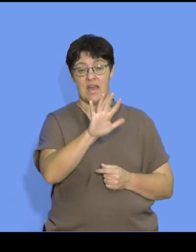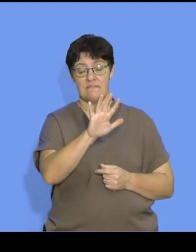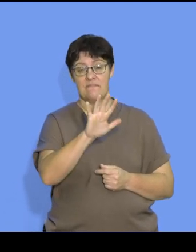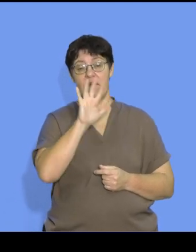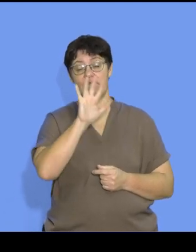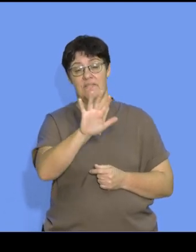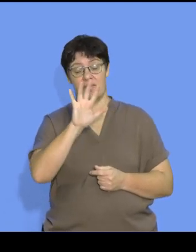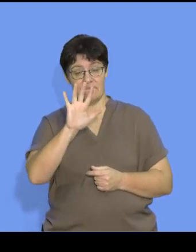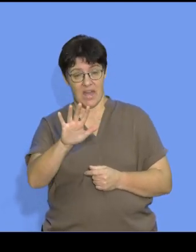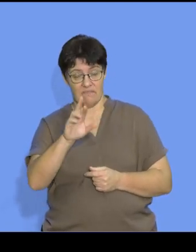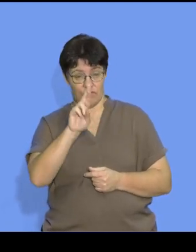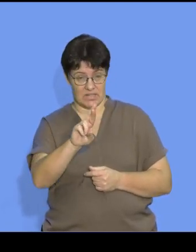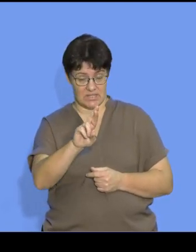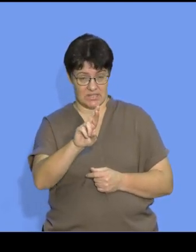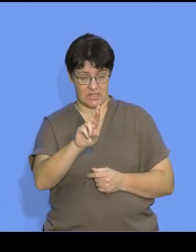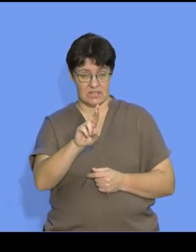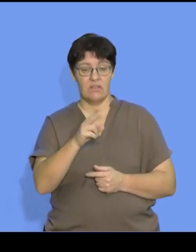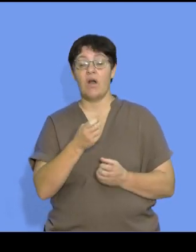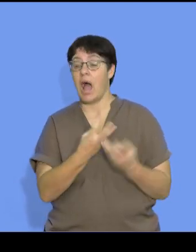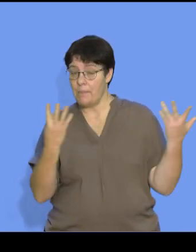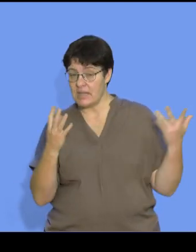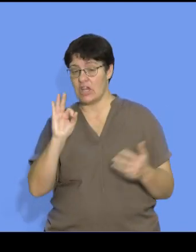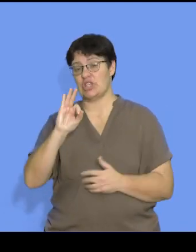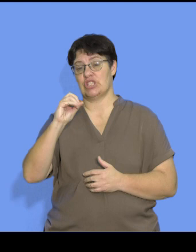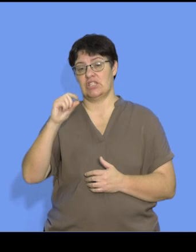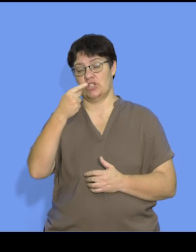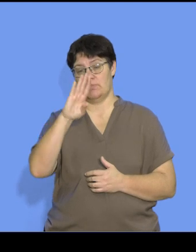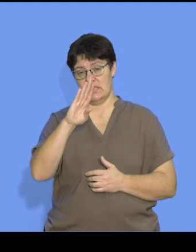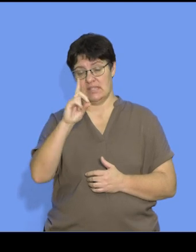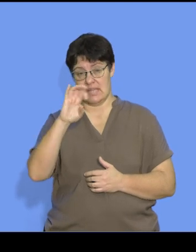555 Rand for 30 gigabytes of data.